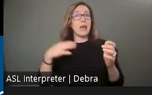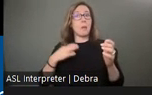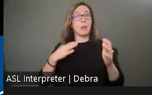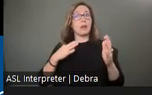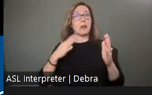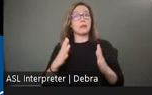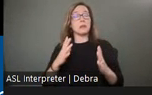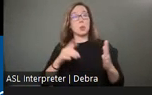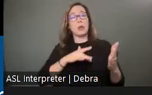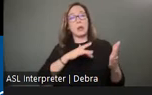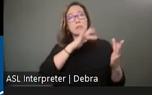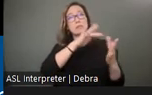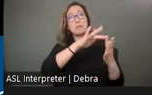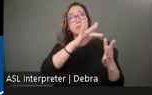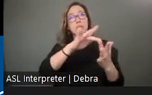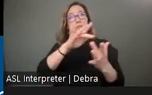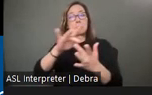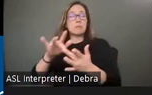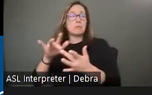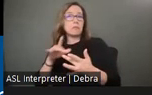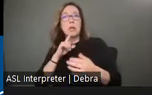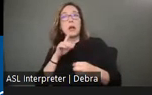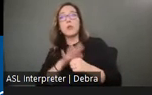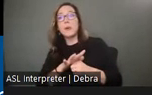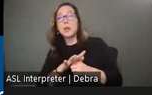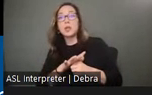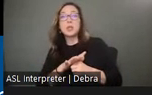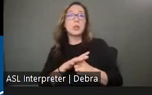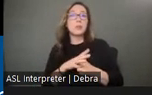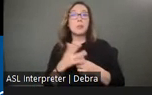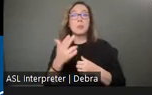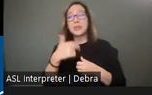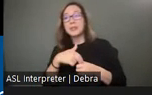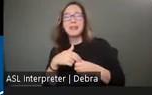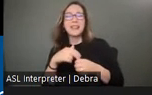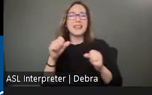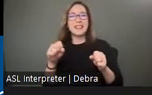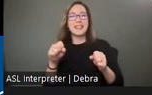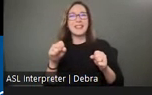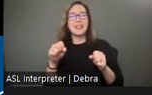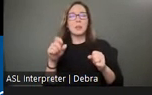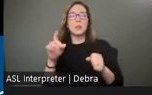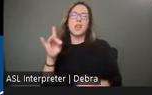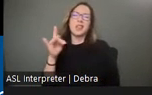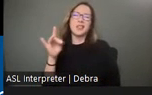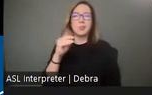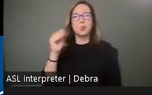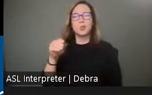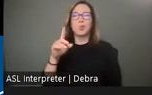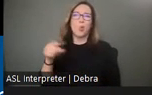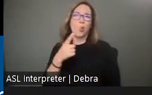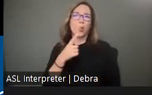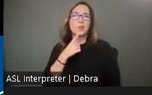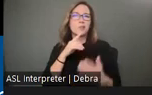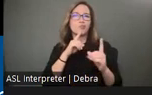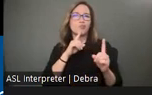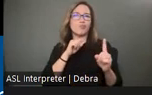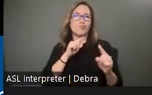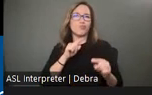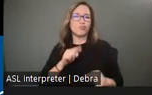to, had confirmation on participating, but in the end, only 18% were actually